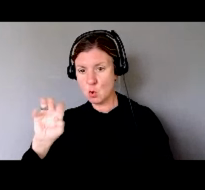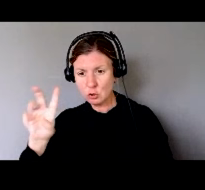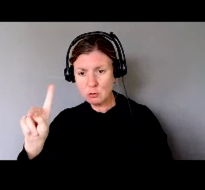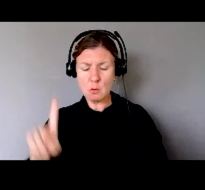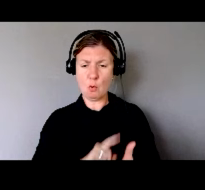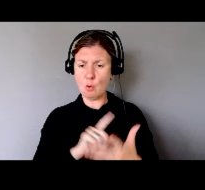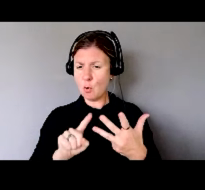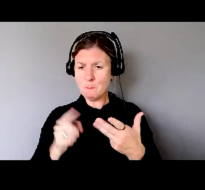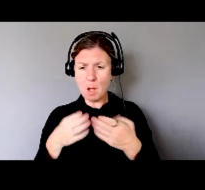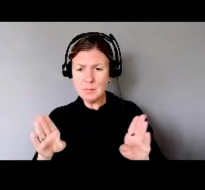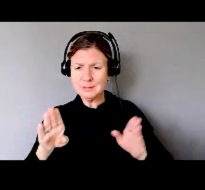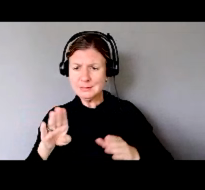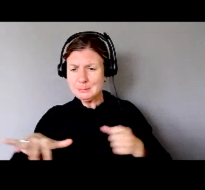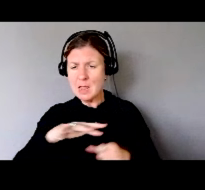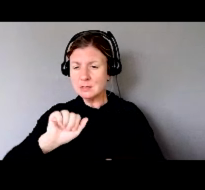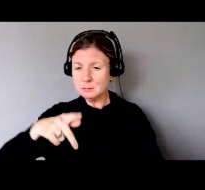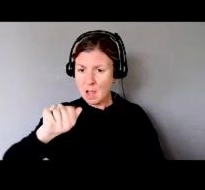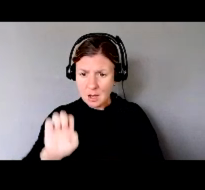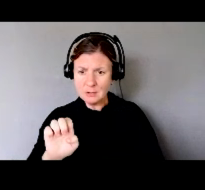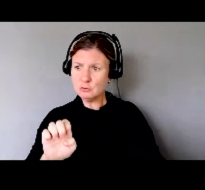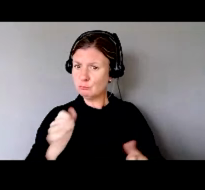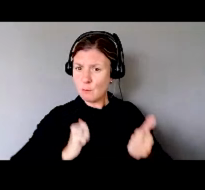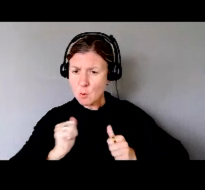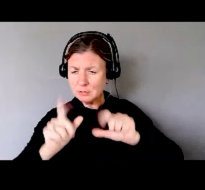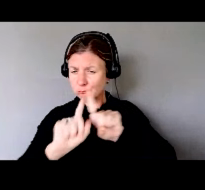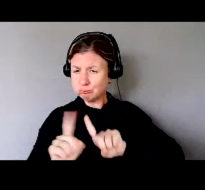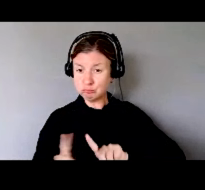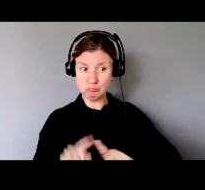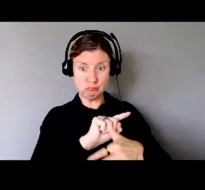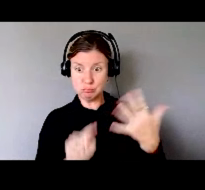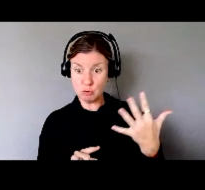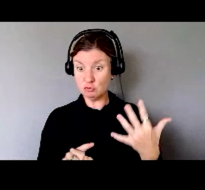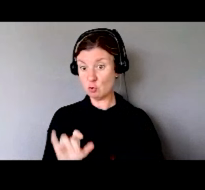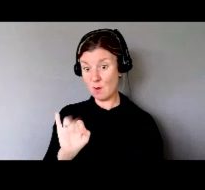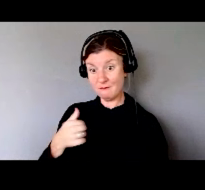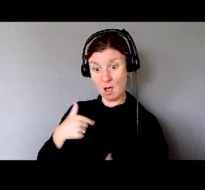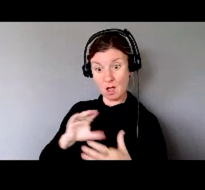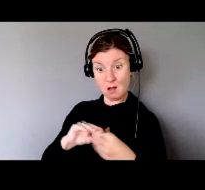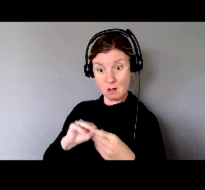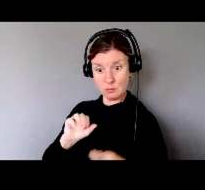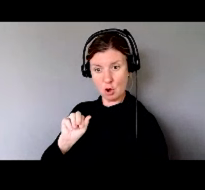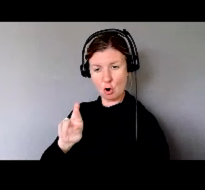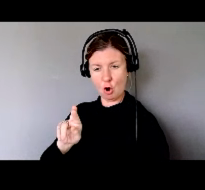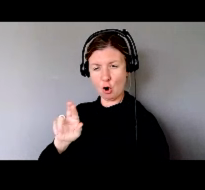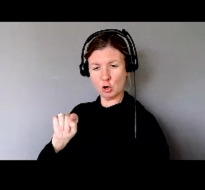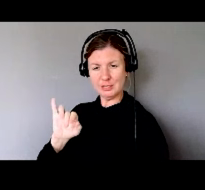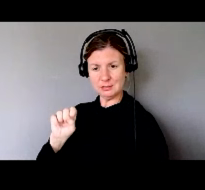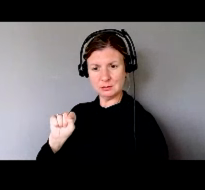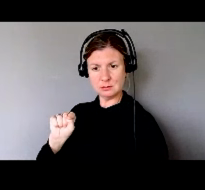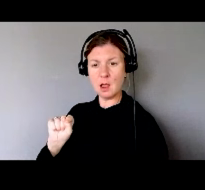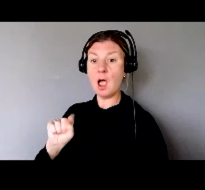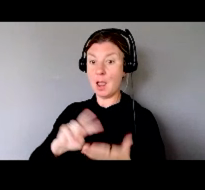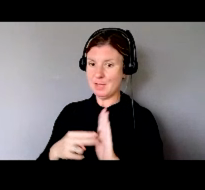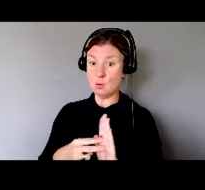Please note that for the remainder of this presentation, when I say artist, I mean artist or artist